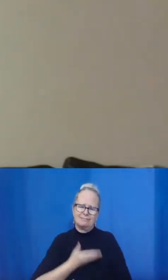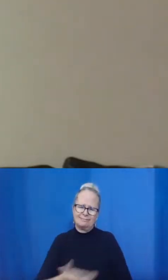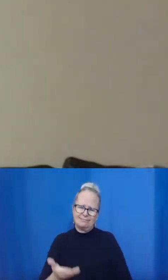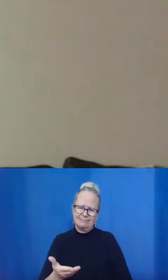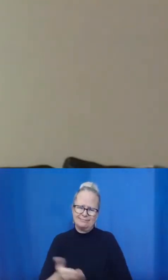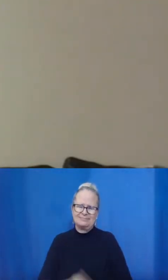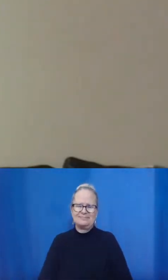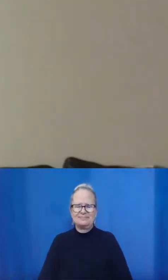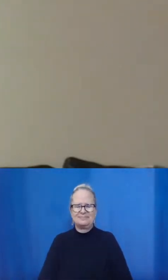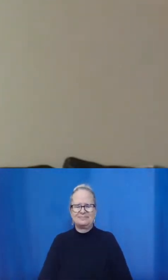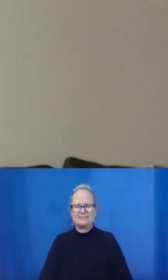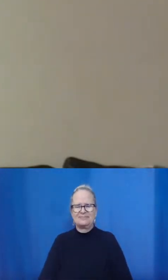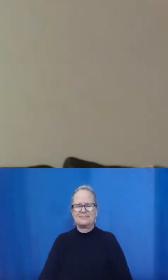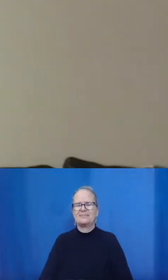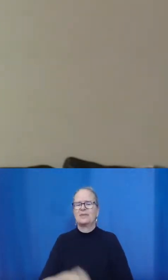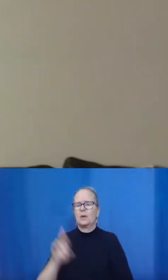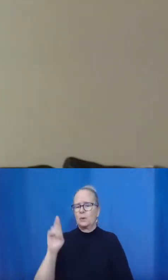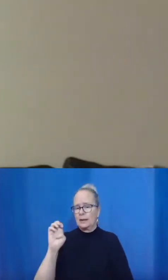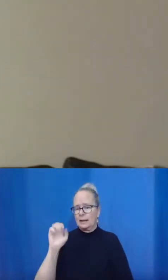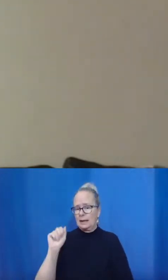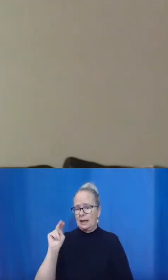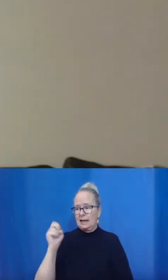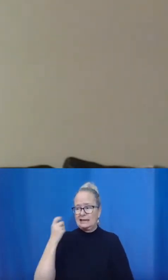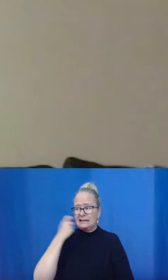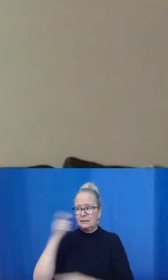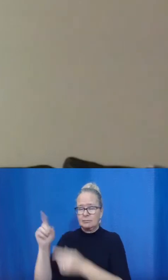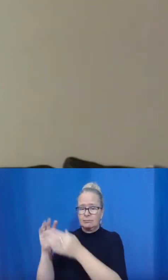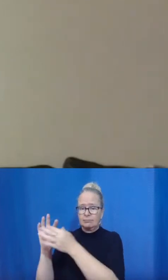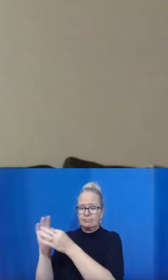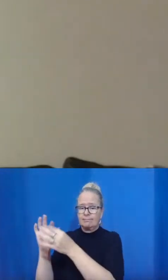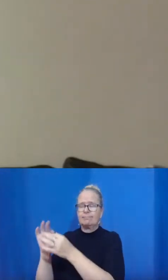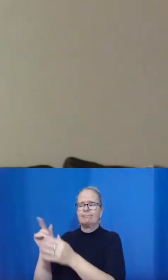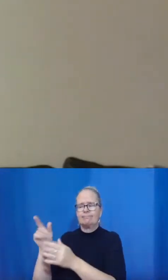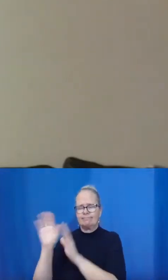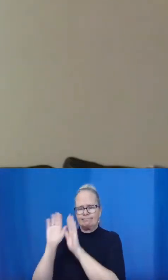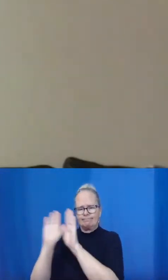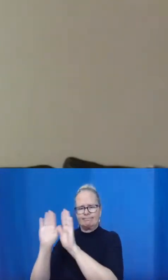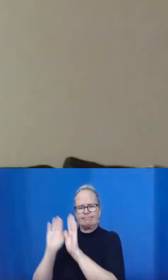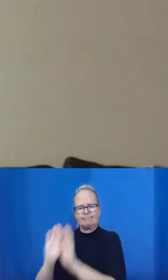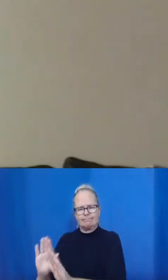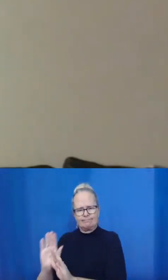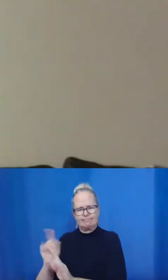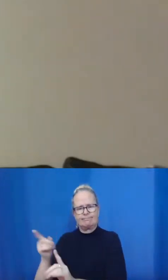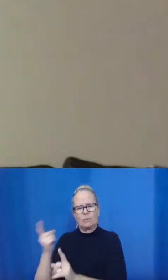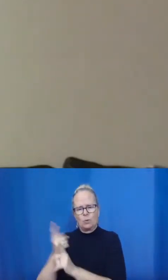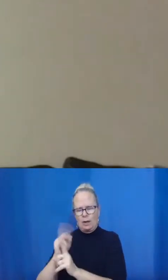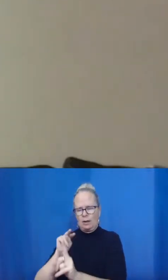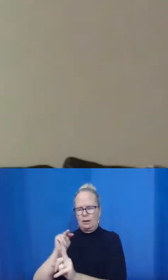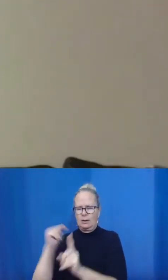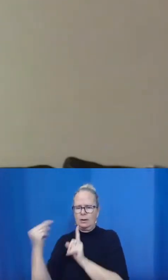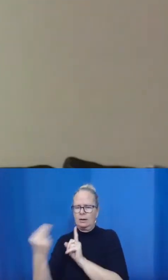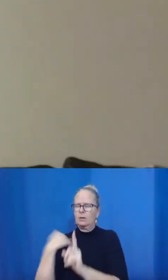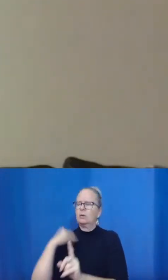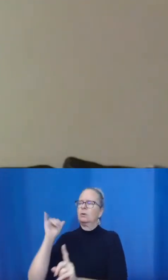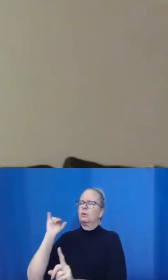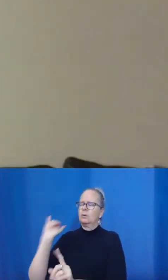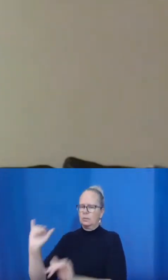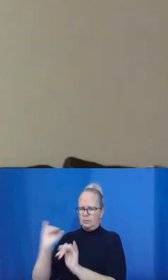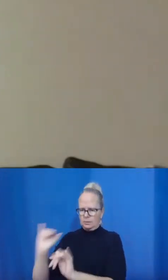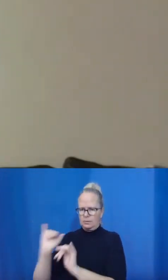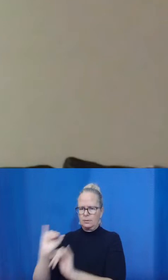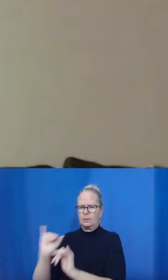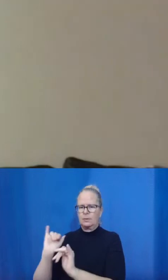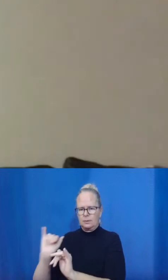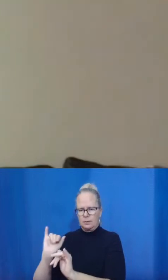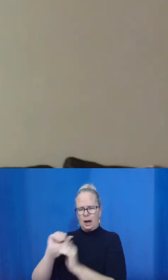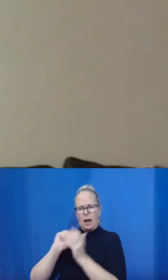whole. I am a hematologist, not a medical oncologist or